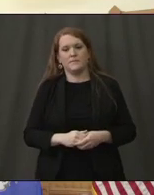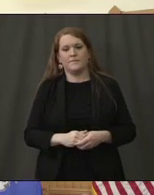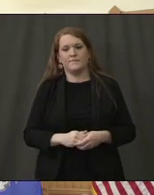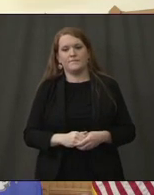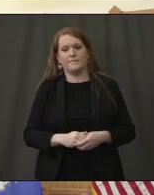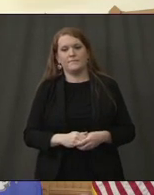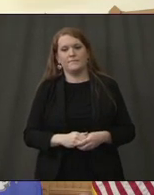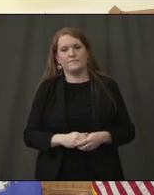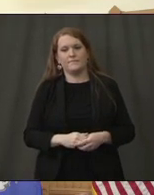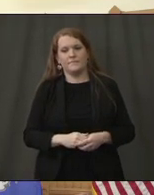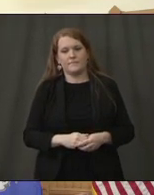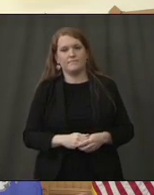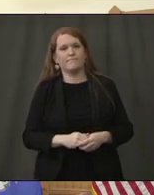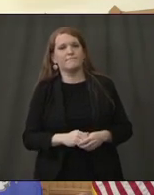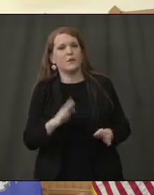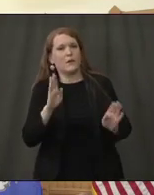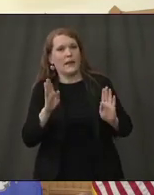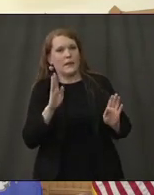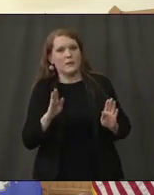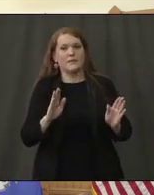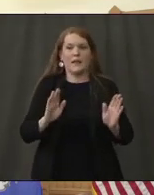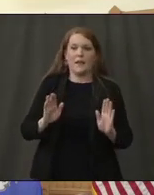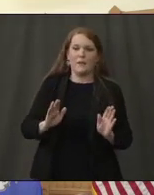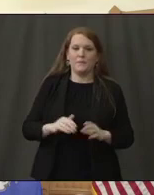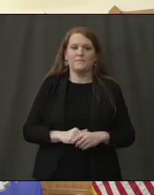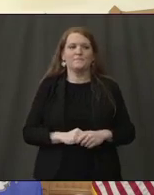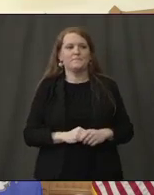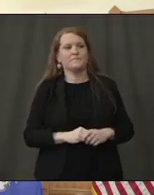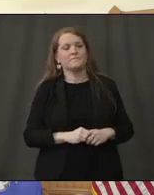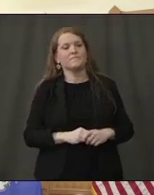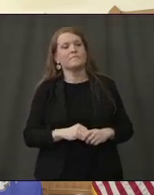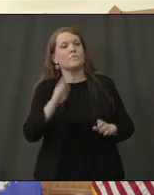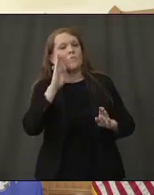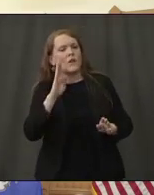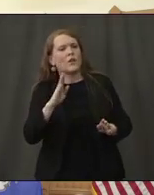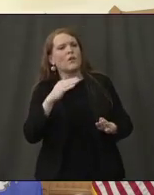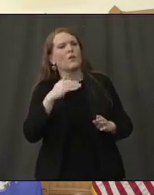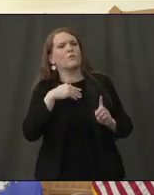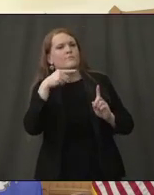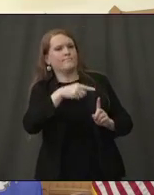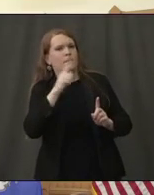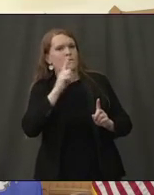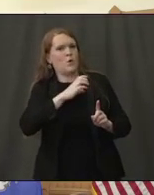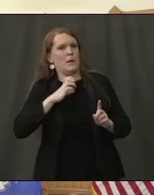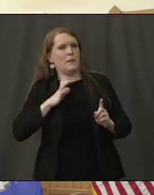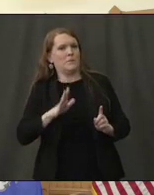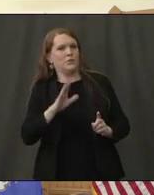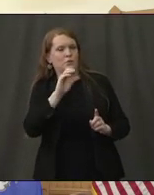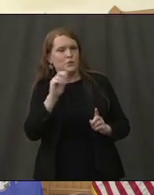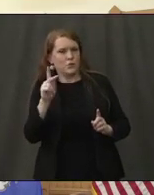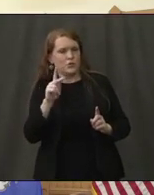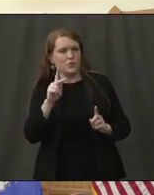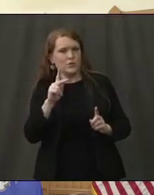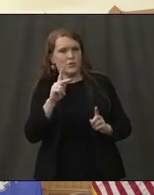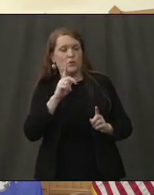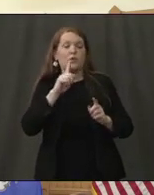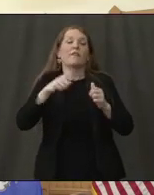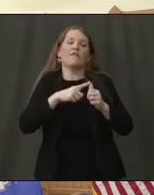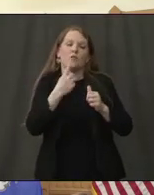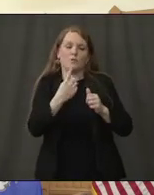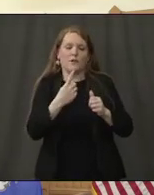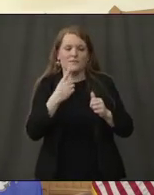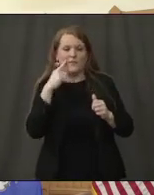Hi, guys. Can you hear me? Hey, Christine. Hi, Christine. Hi. This question is for Commissioner Cook. First question's for Commissioner